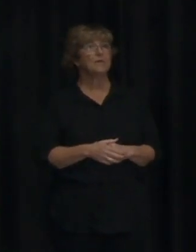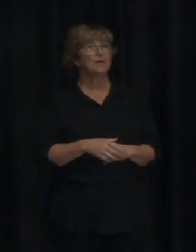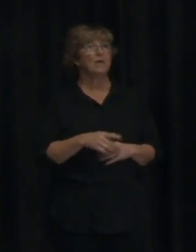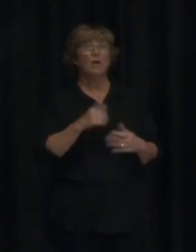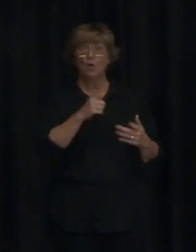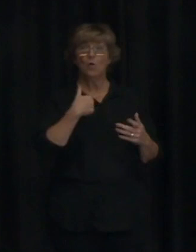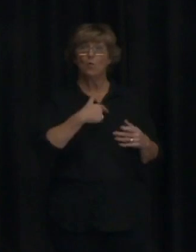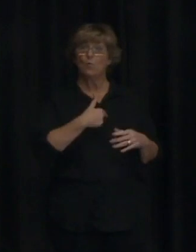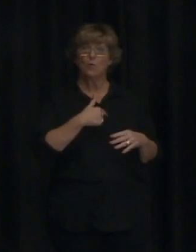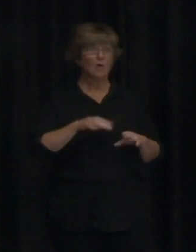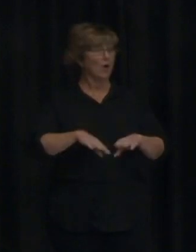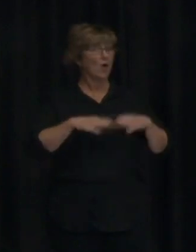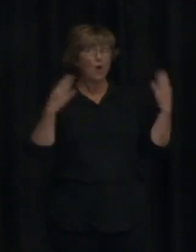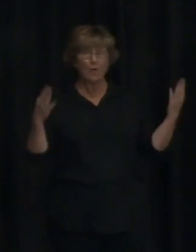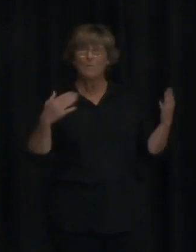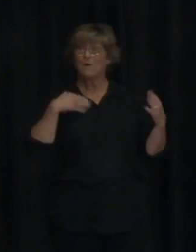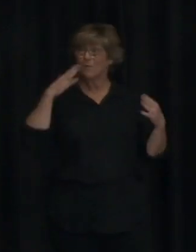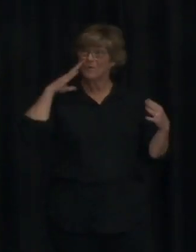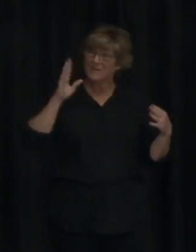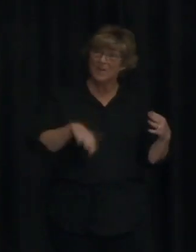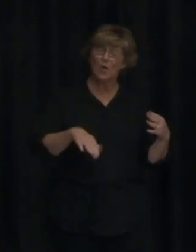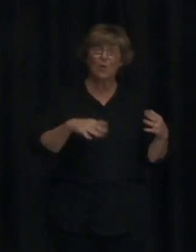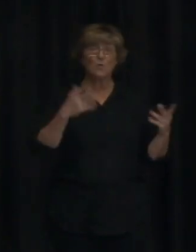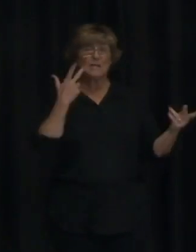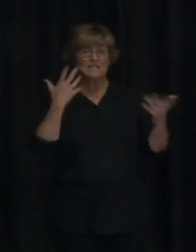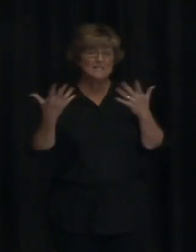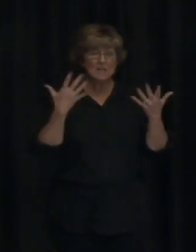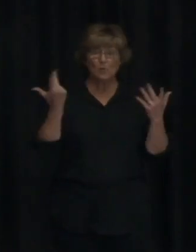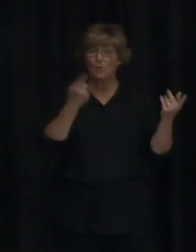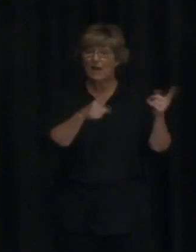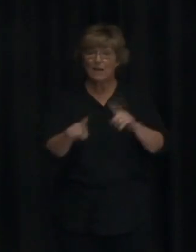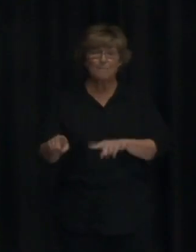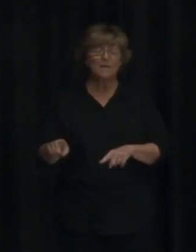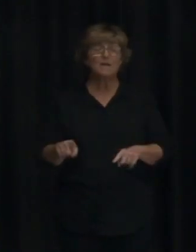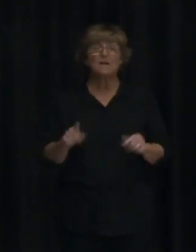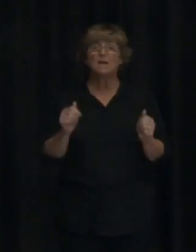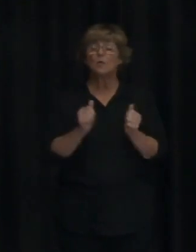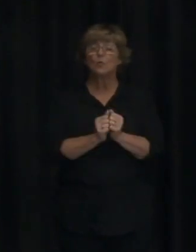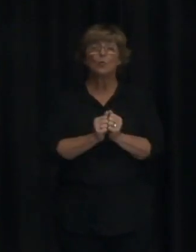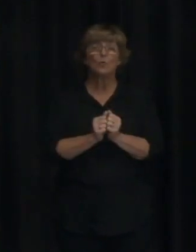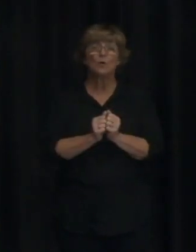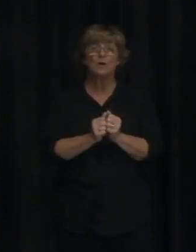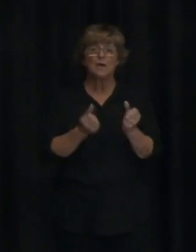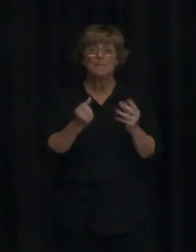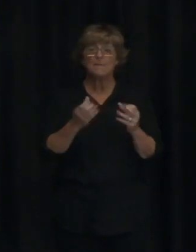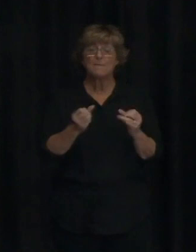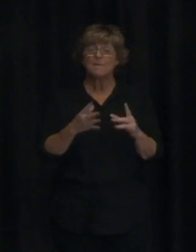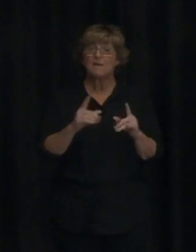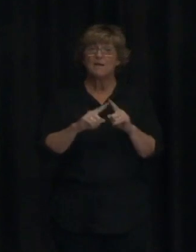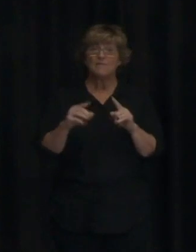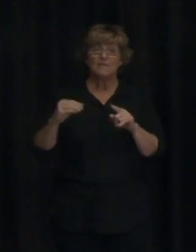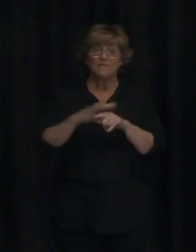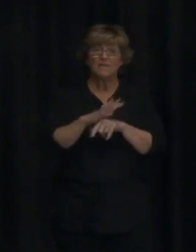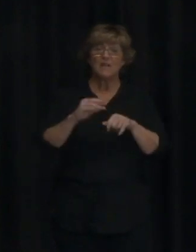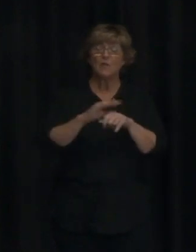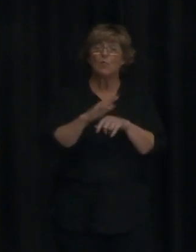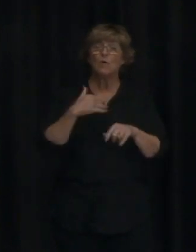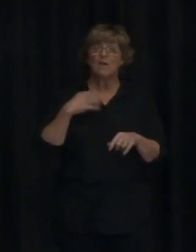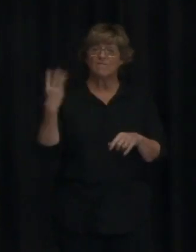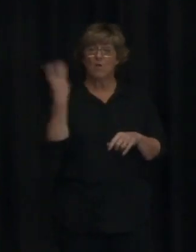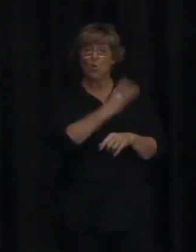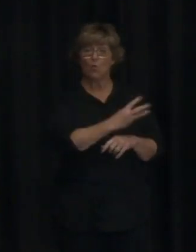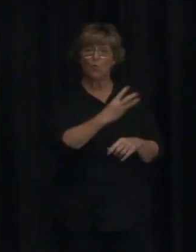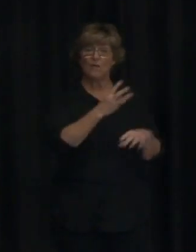this. We're open argument, interested in evidence. We want to see where the epidemiology goes. We want to see what happens with these multiple variants. We have two West Coast variants.